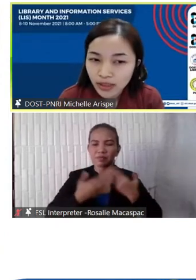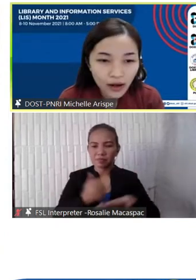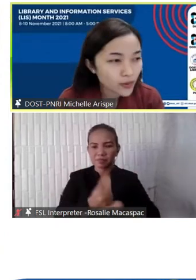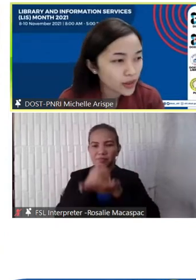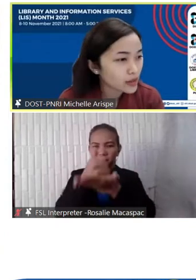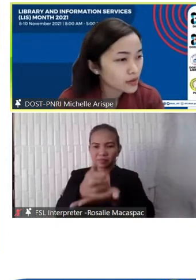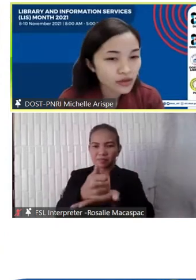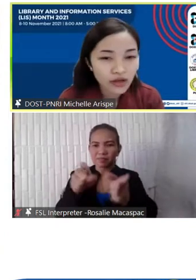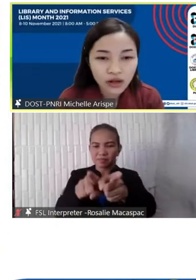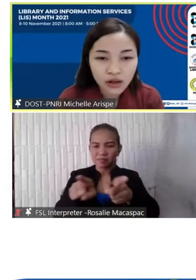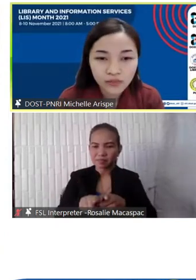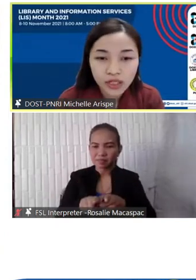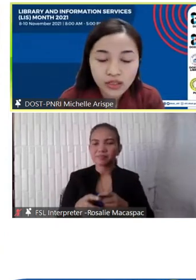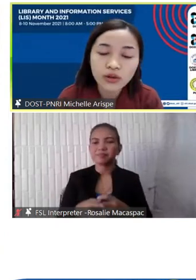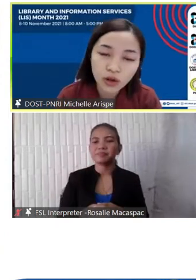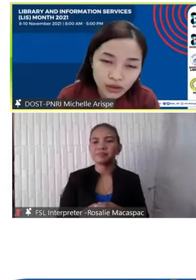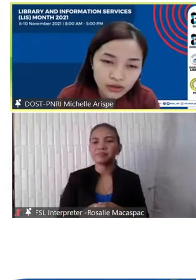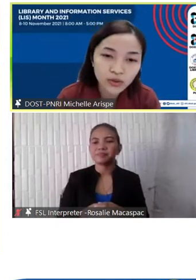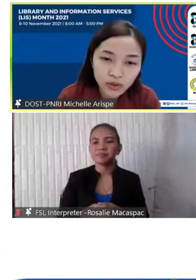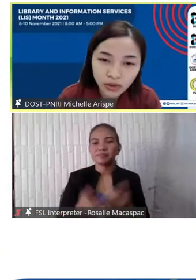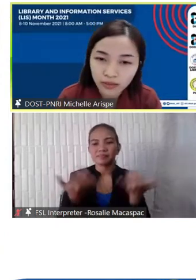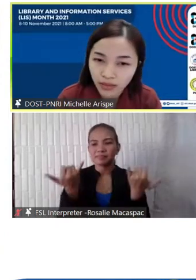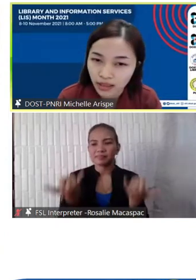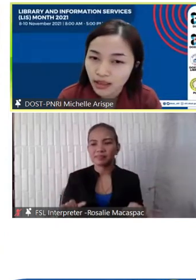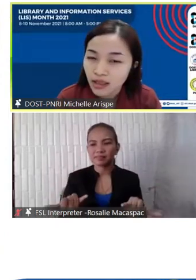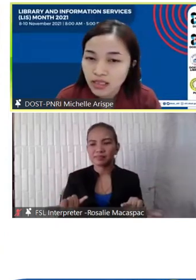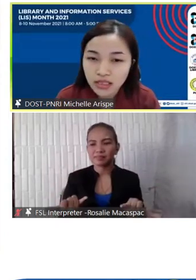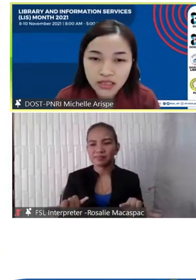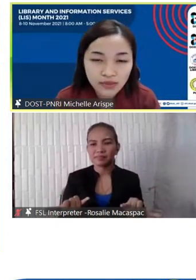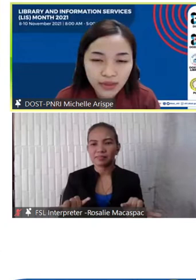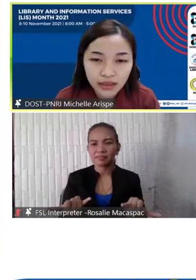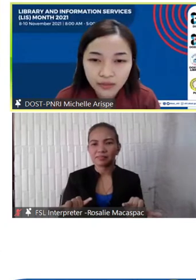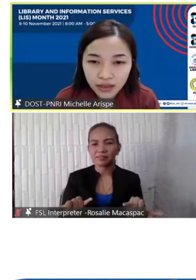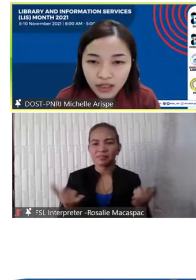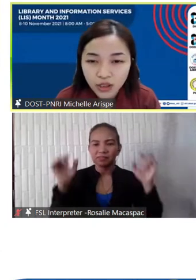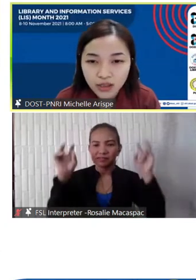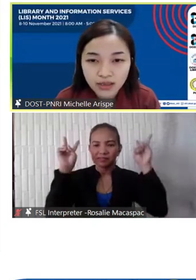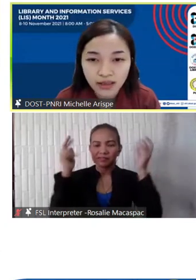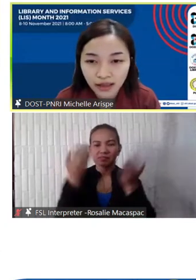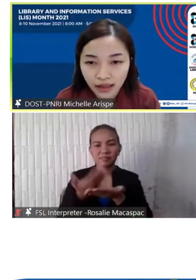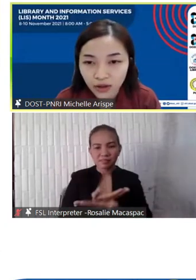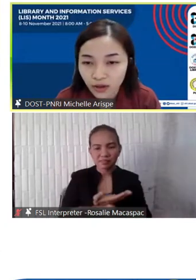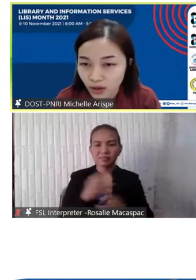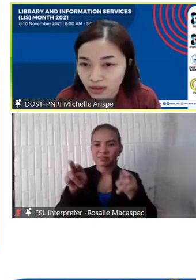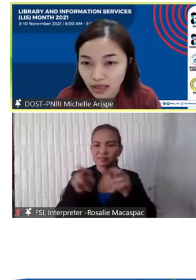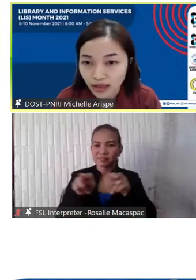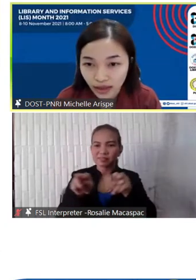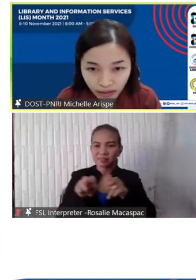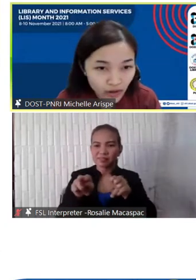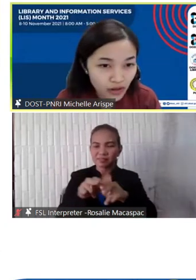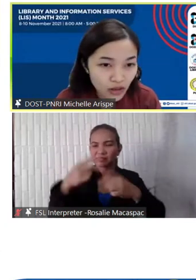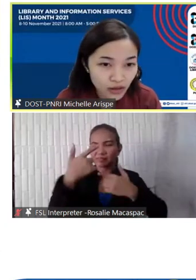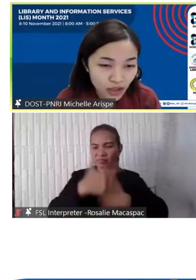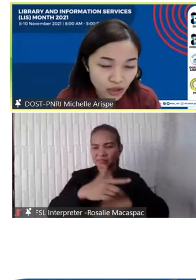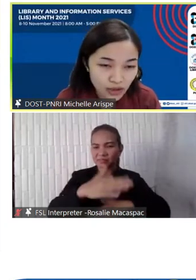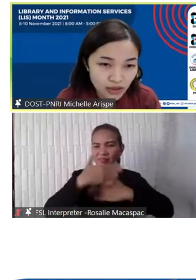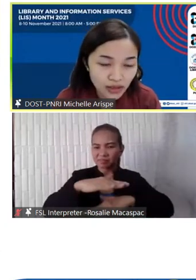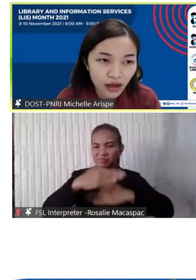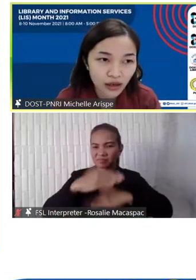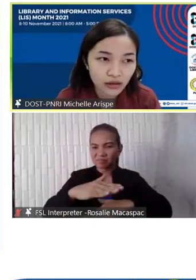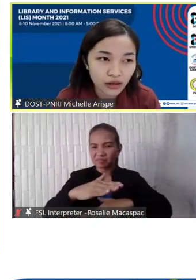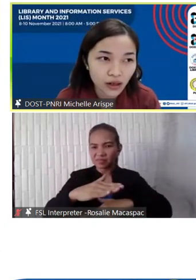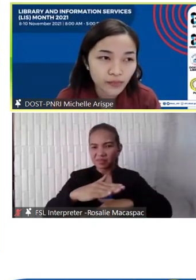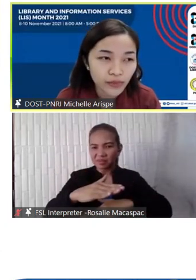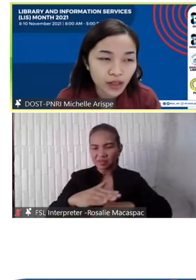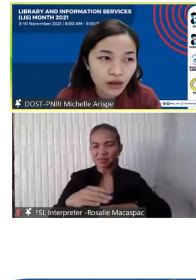So now in the so-called new normal, since my limitations talaga on on-site library